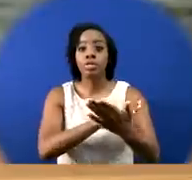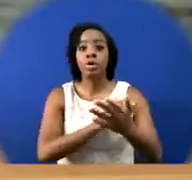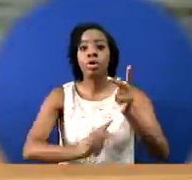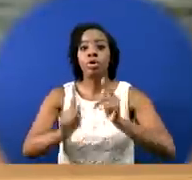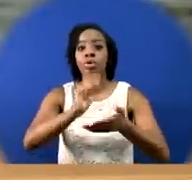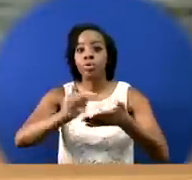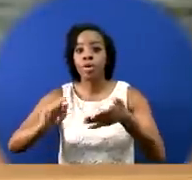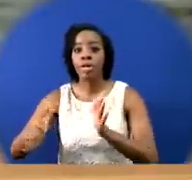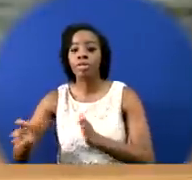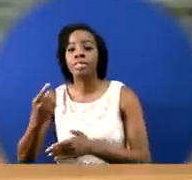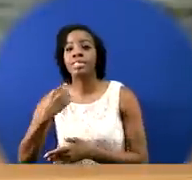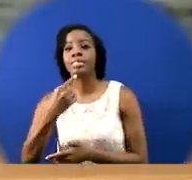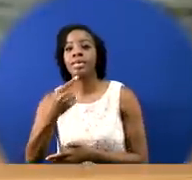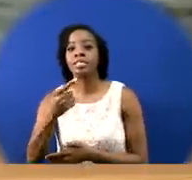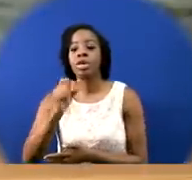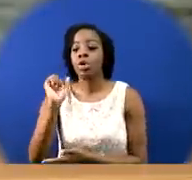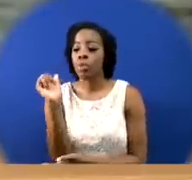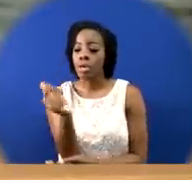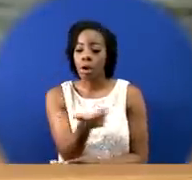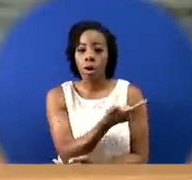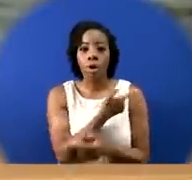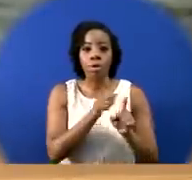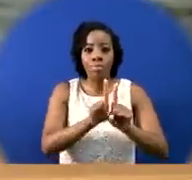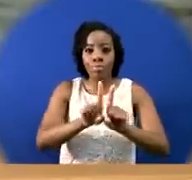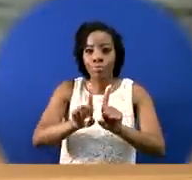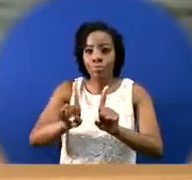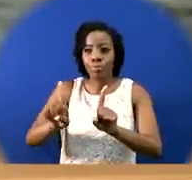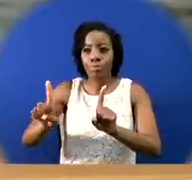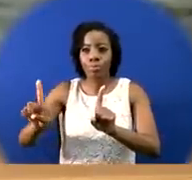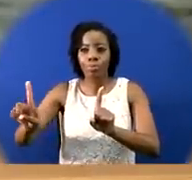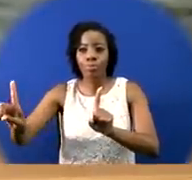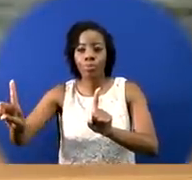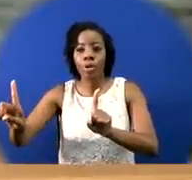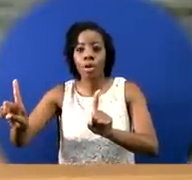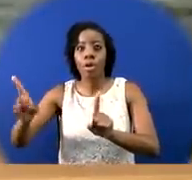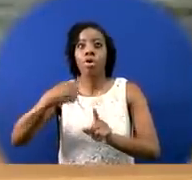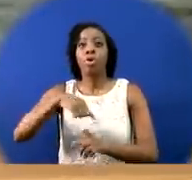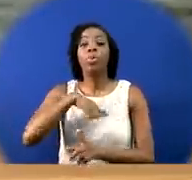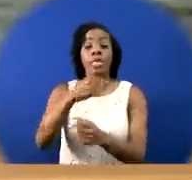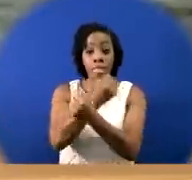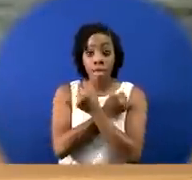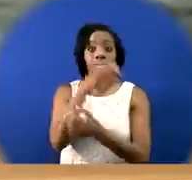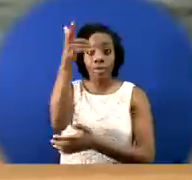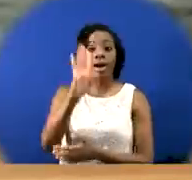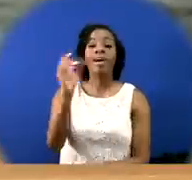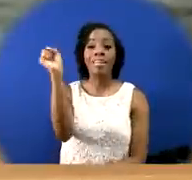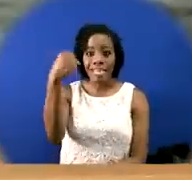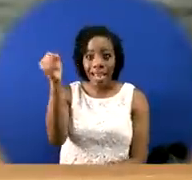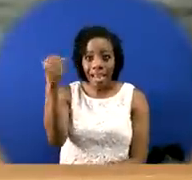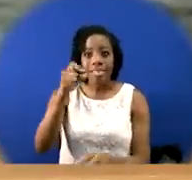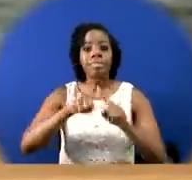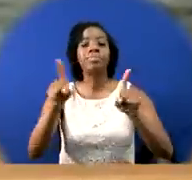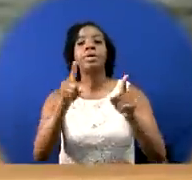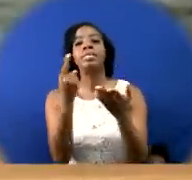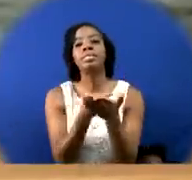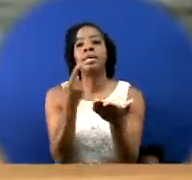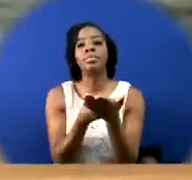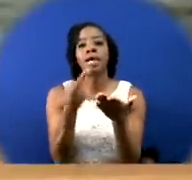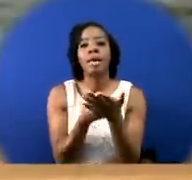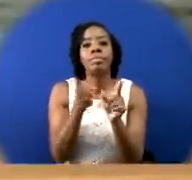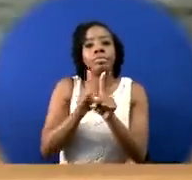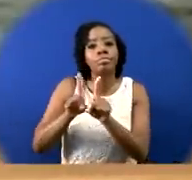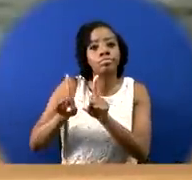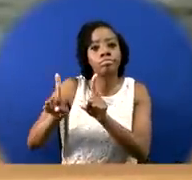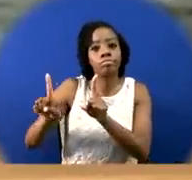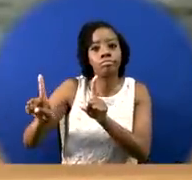us are prone to leave the God we love. We love the Lord, but every now and then we get pulled